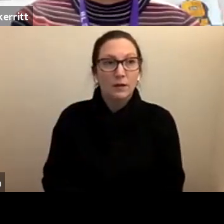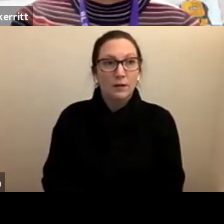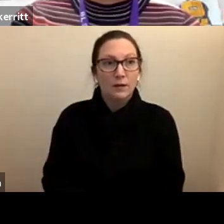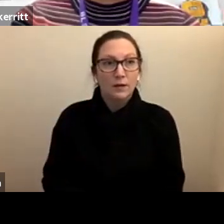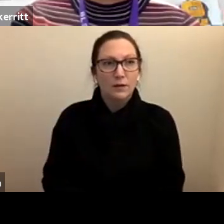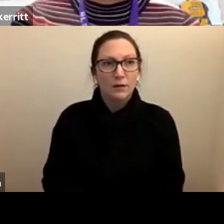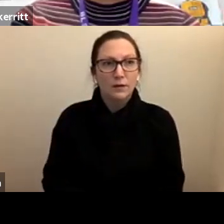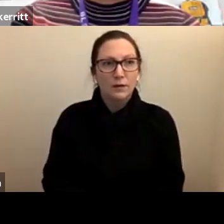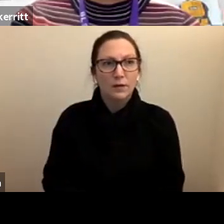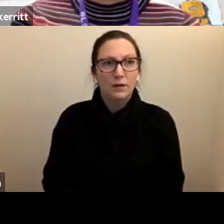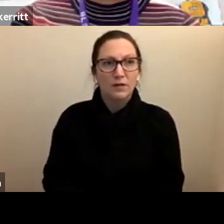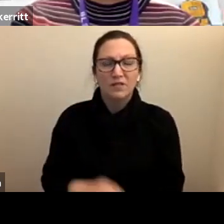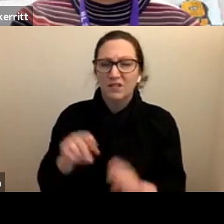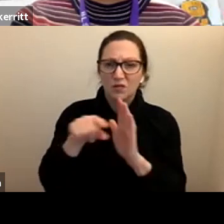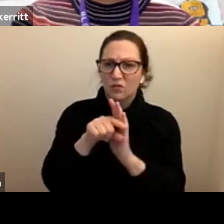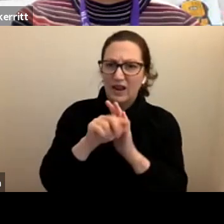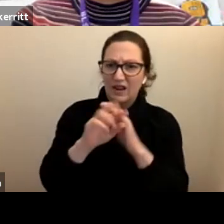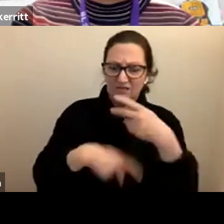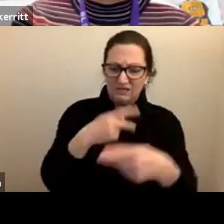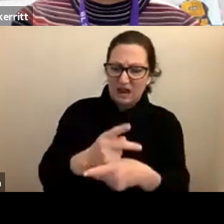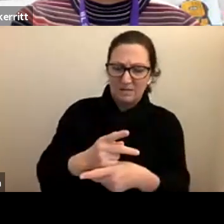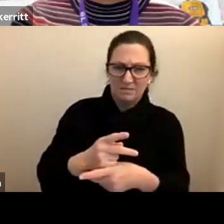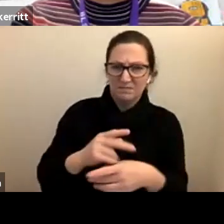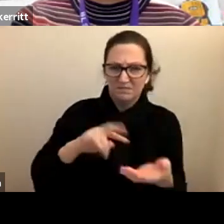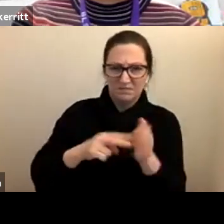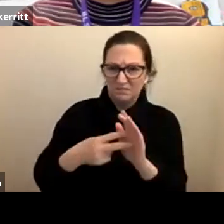What does grade type mean?